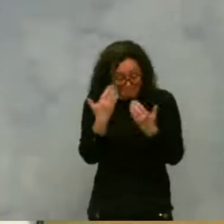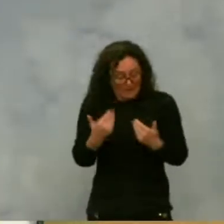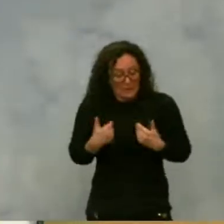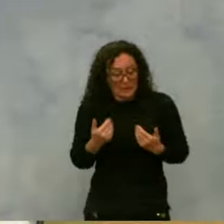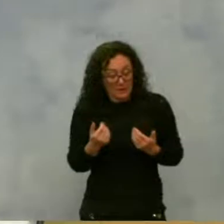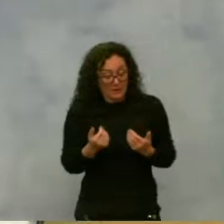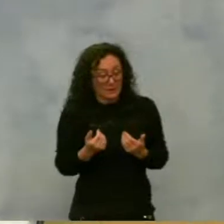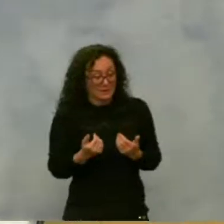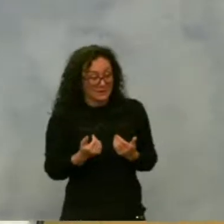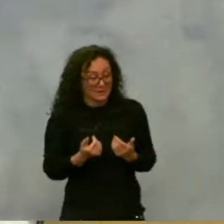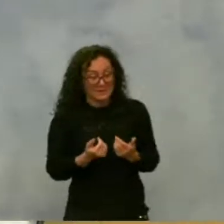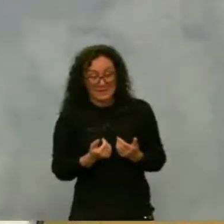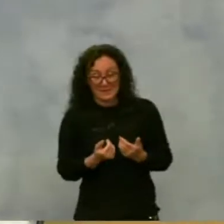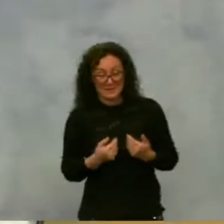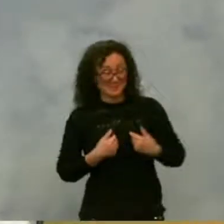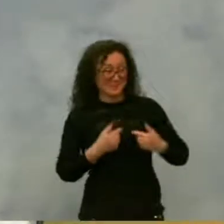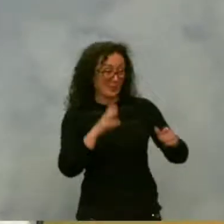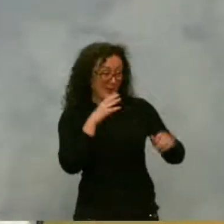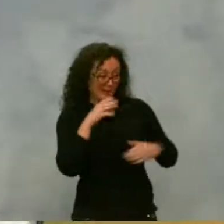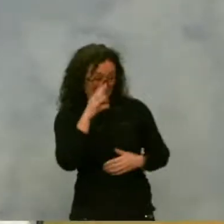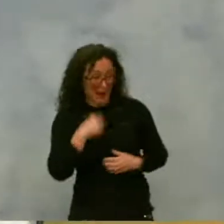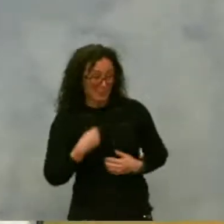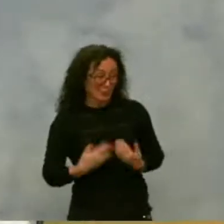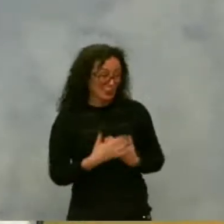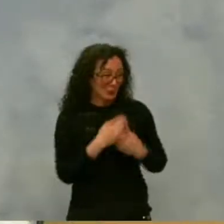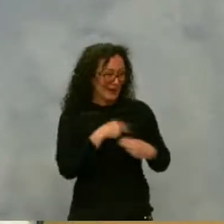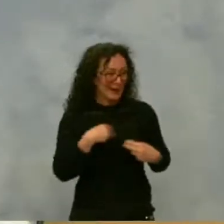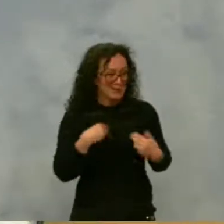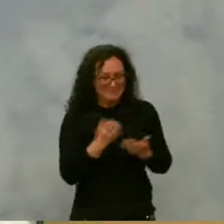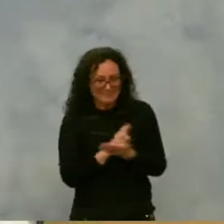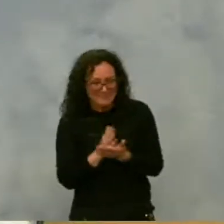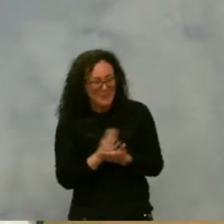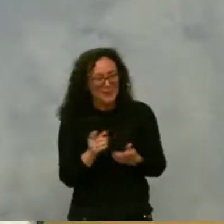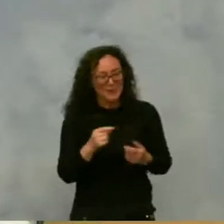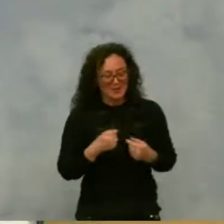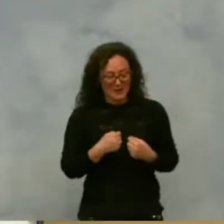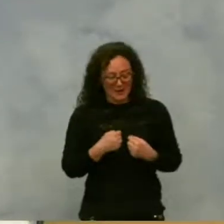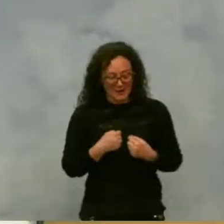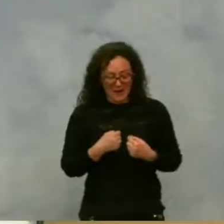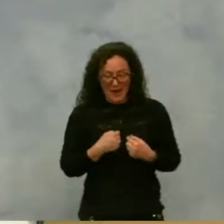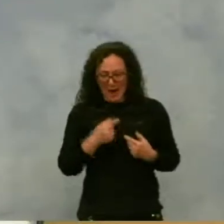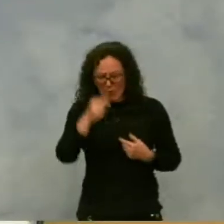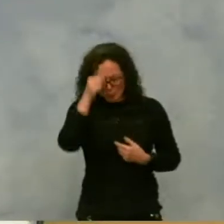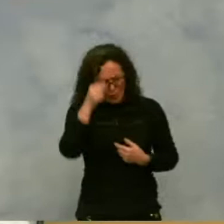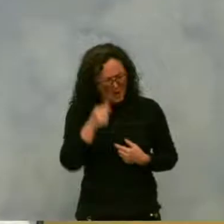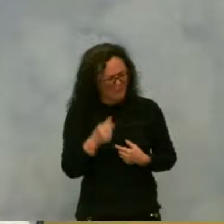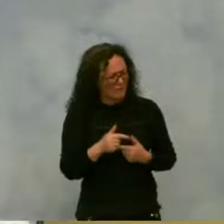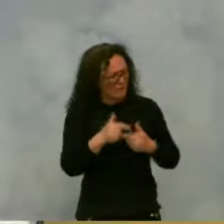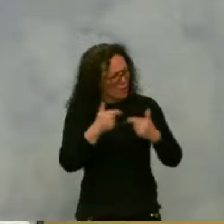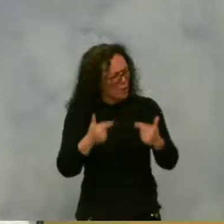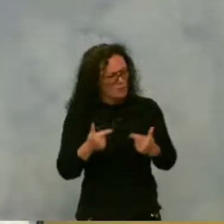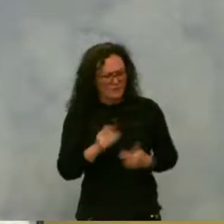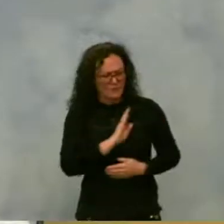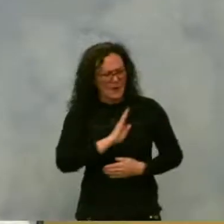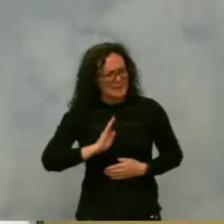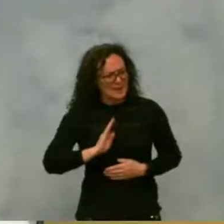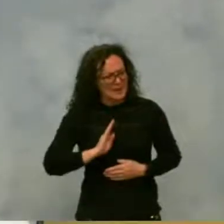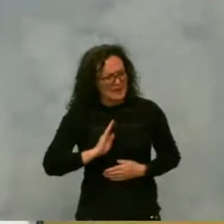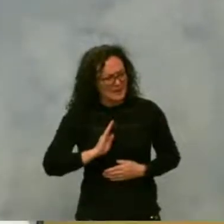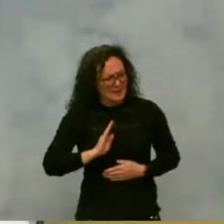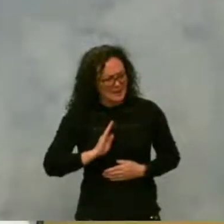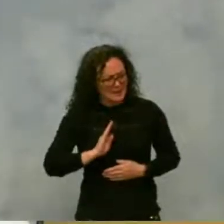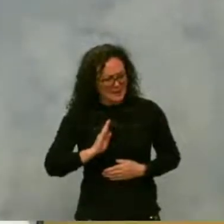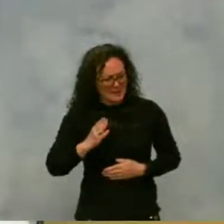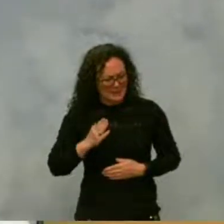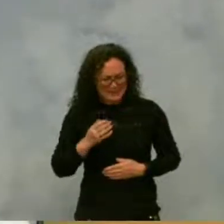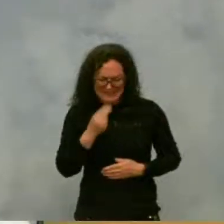me as a new councillor, if you could improve, because I know, for example, there's thousands of servicemen and women leave the armed forces every year,